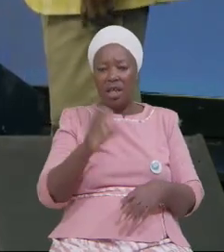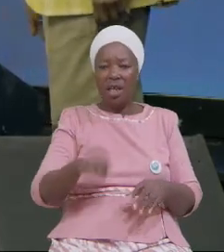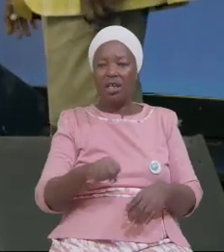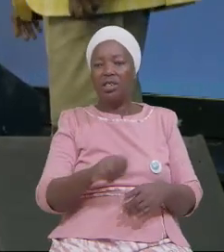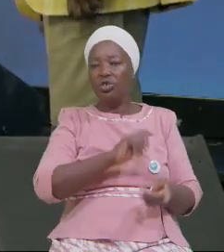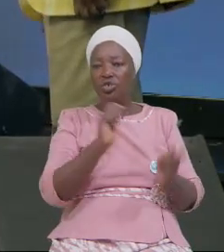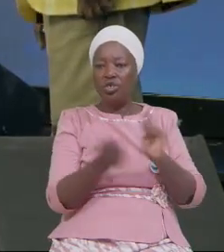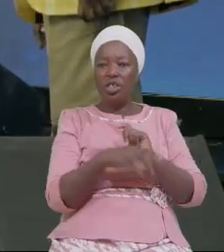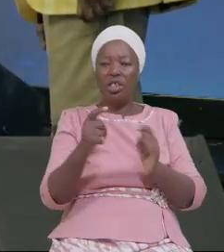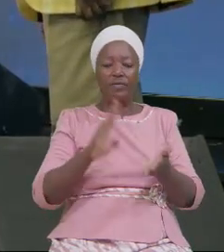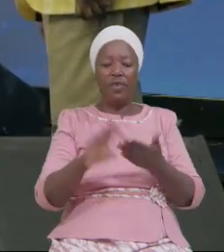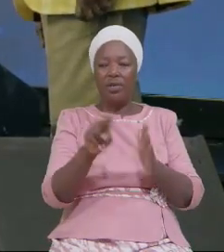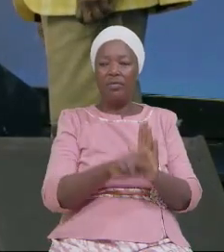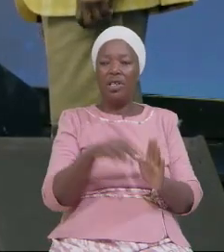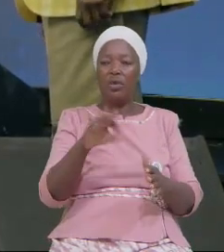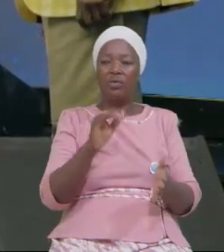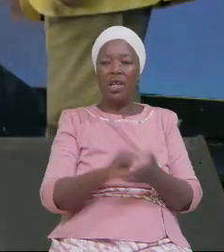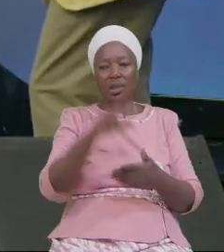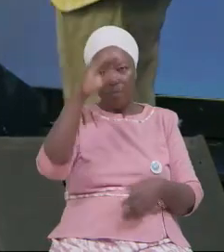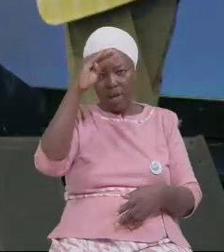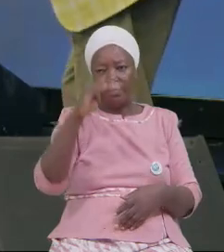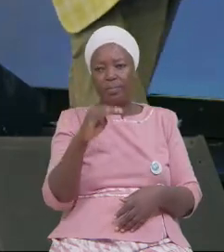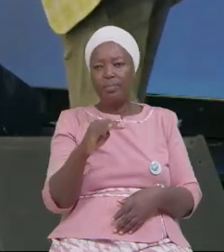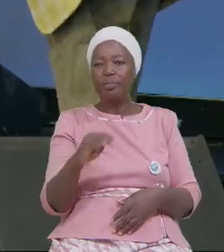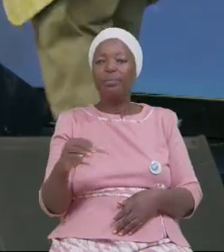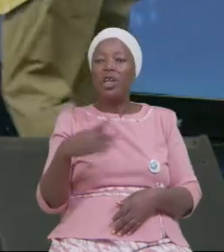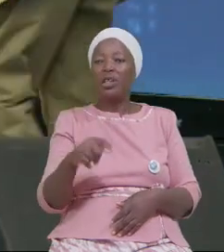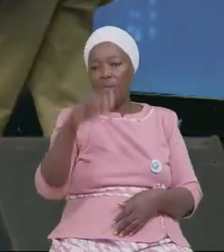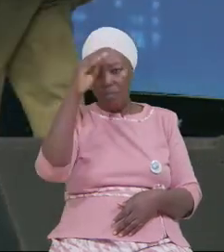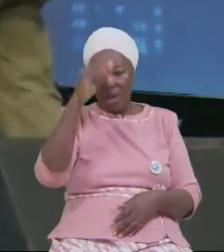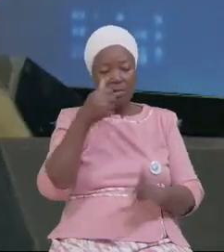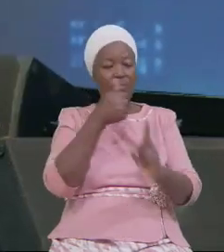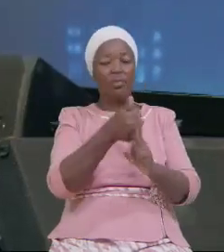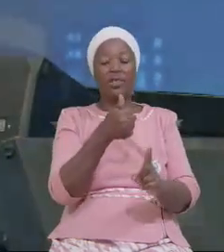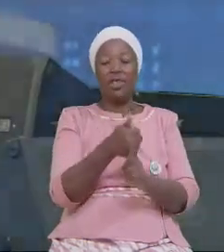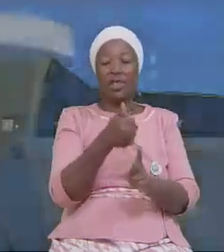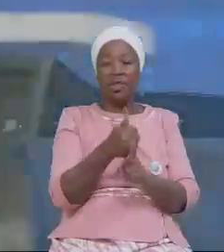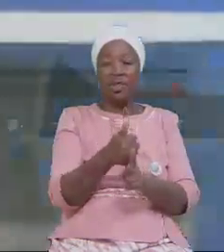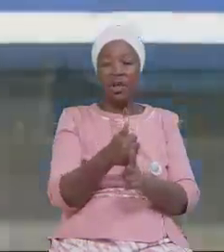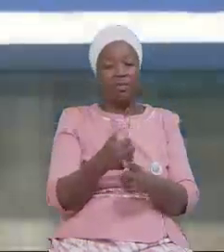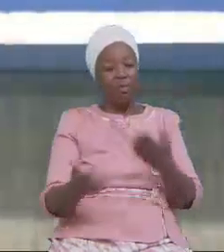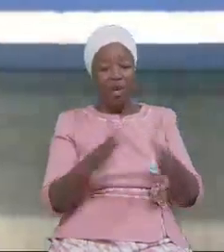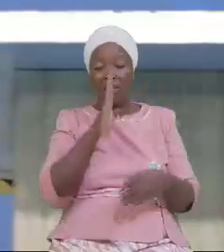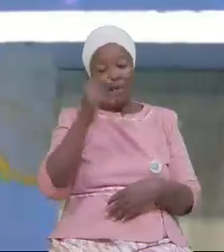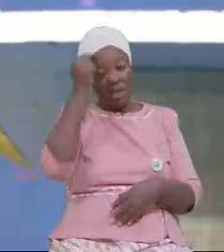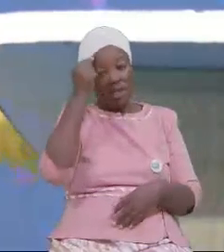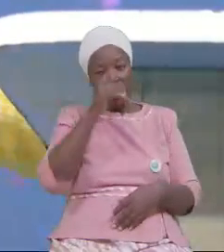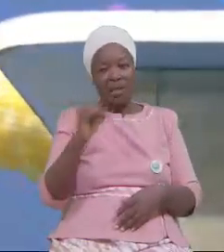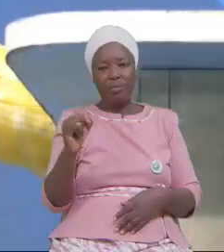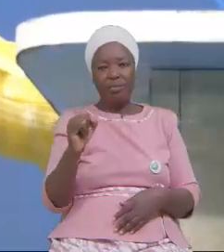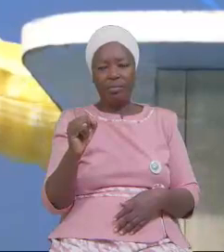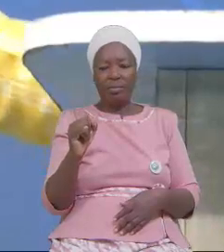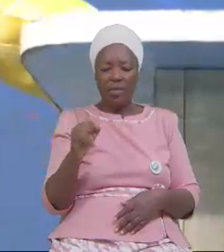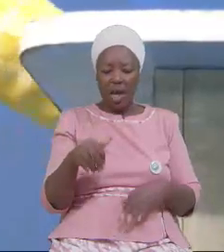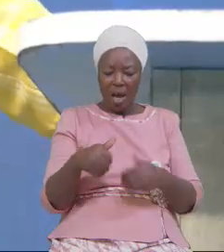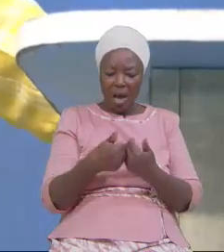the forgiveness of that man. The man himself might be thinking, how will my sins